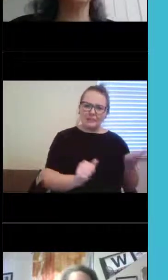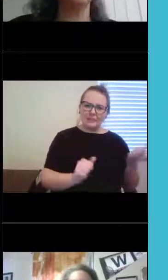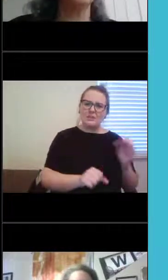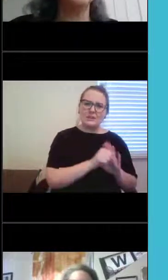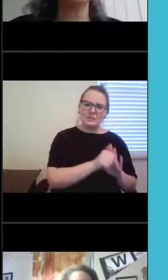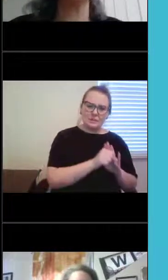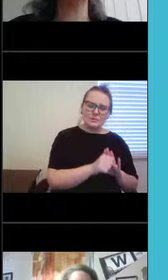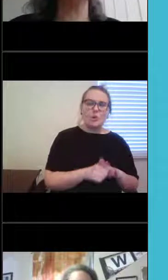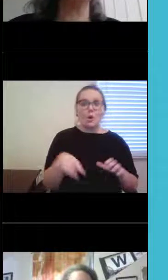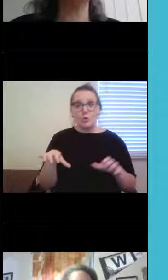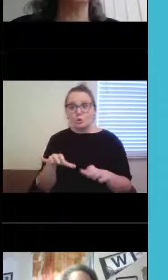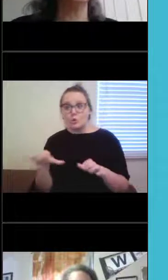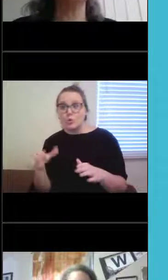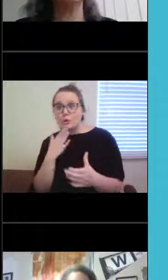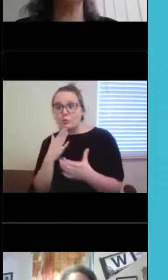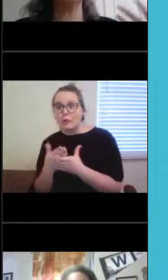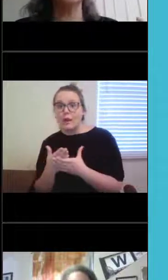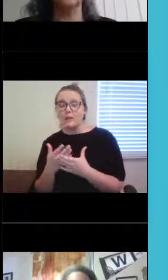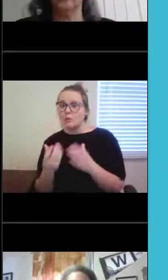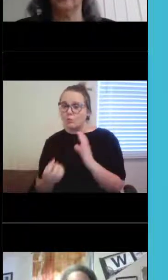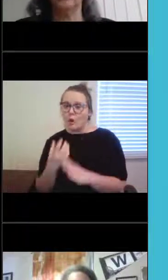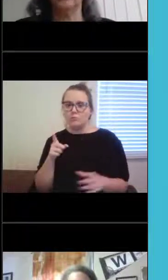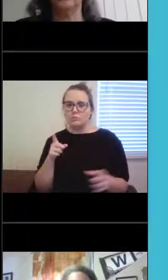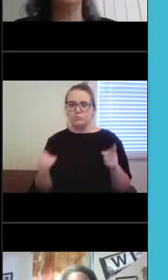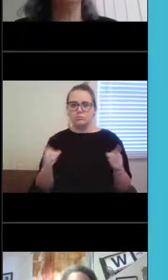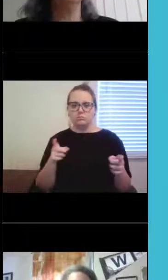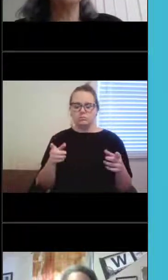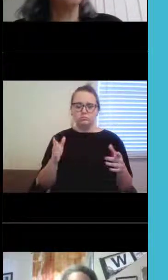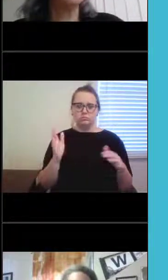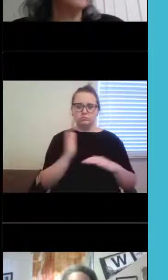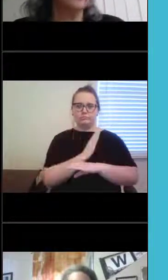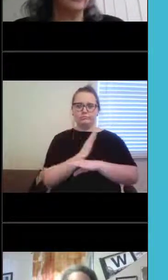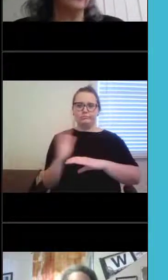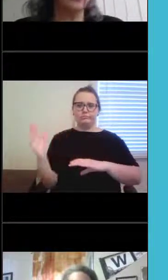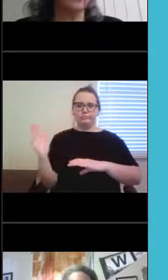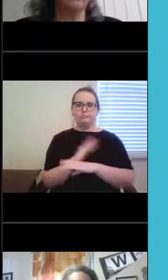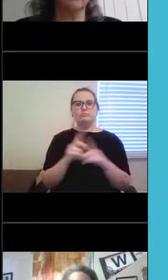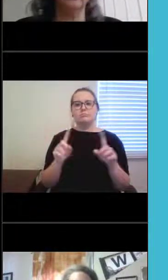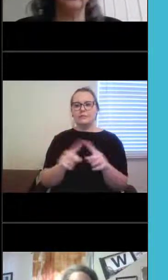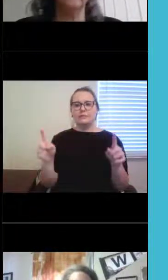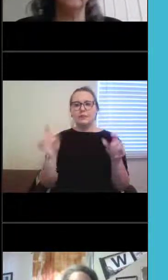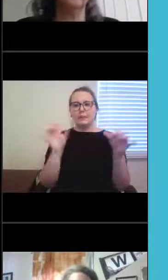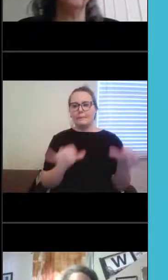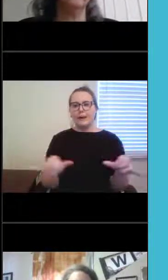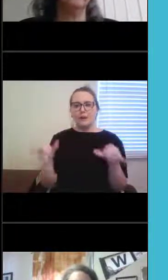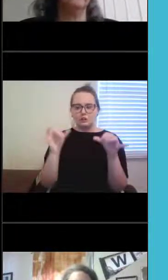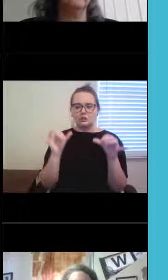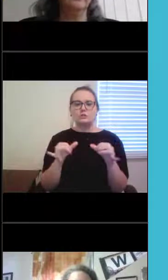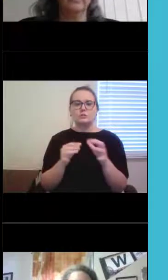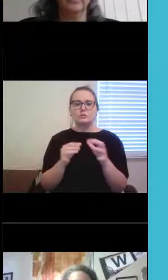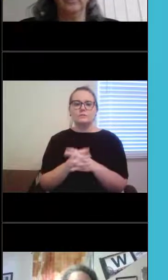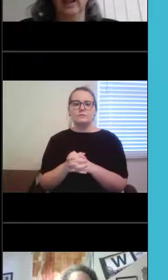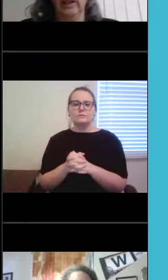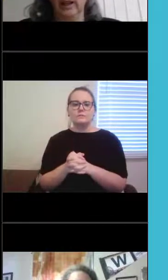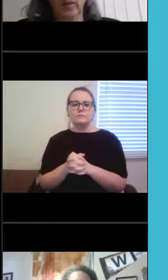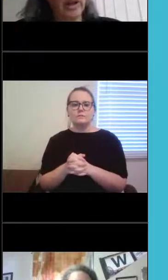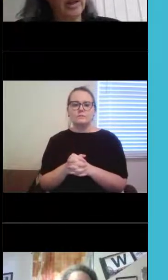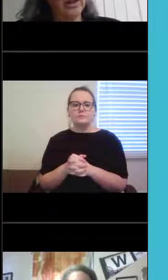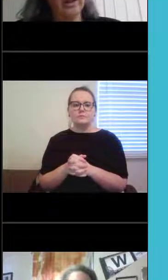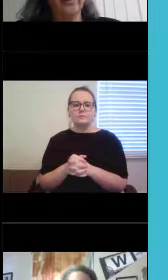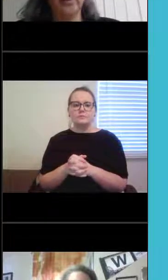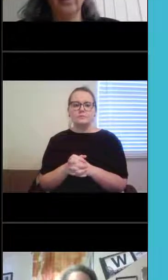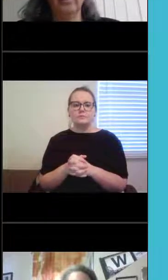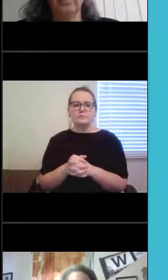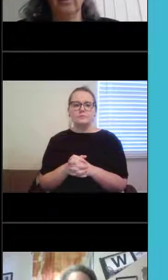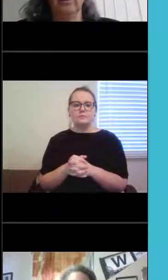really, really doing great and totally they've grown. In fact, these things can be all different patterns and co-occur even. I want